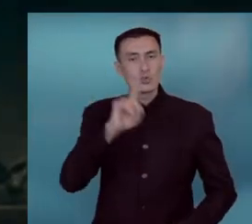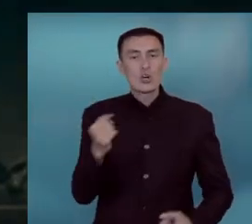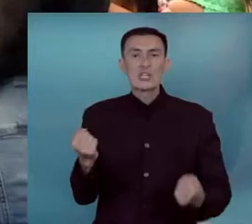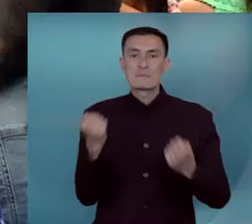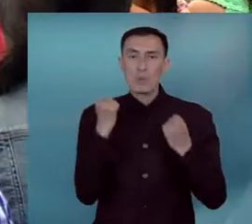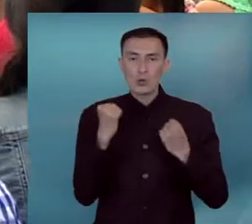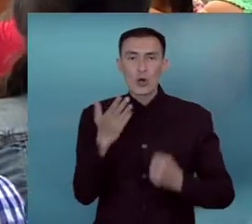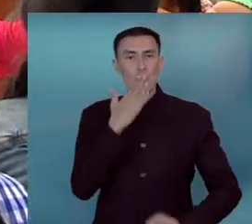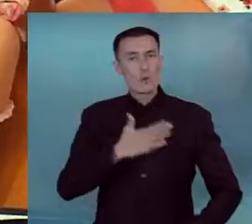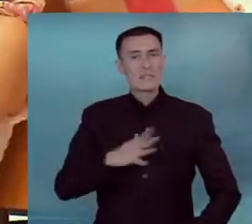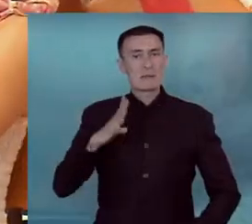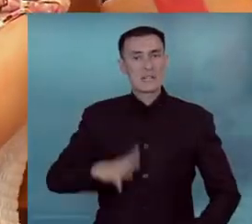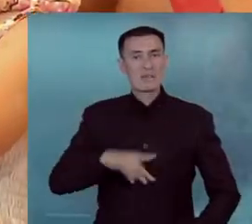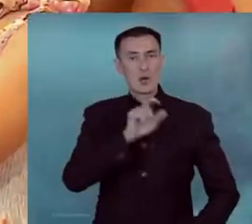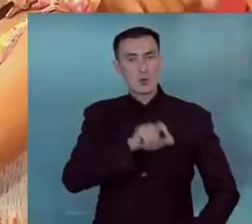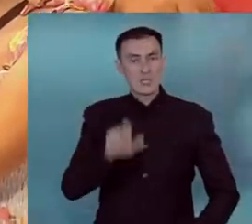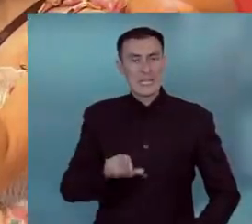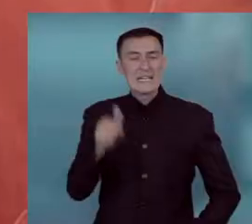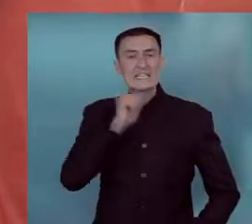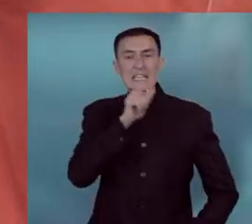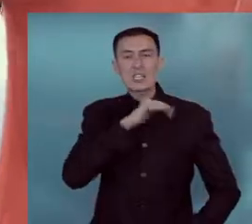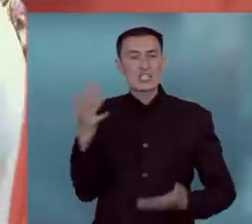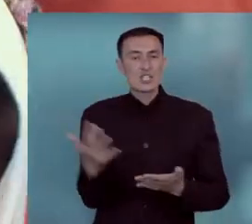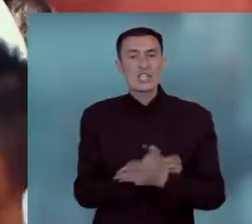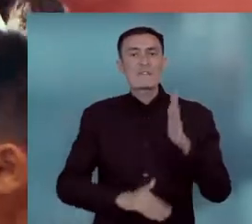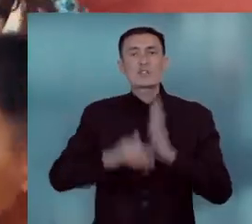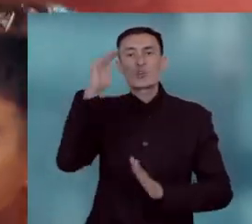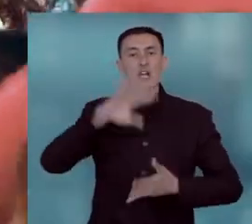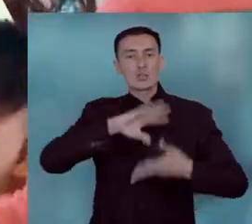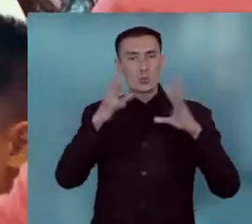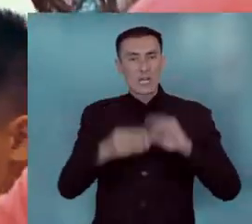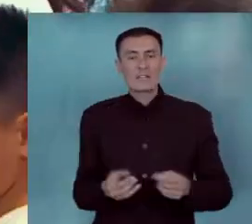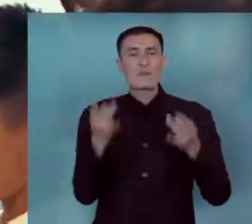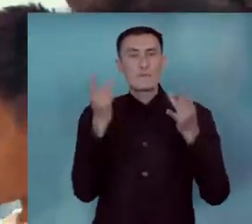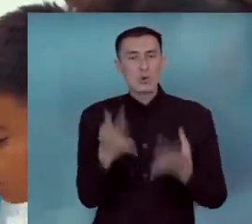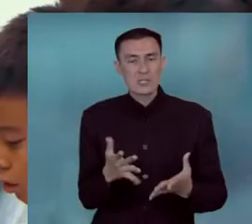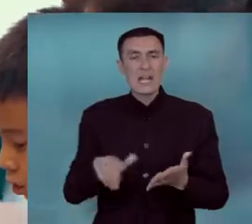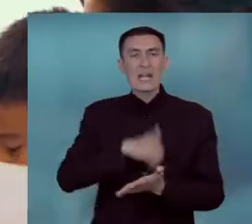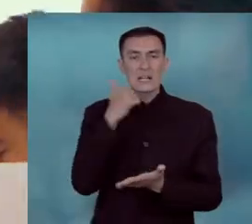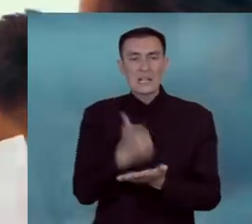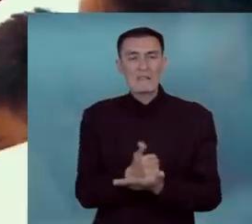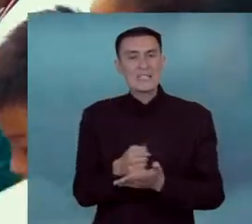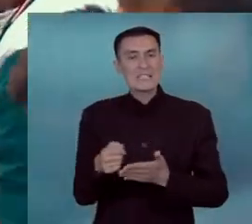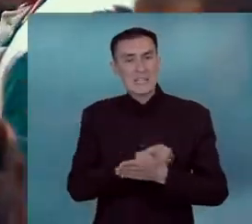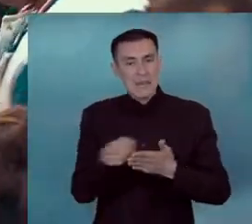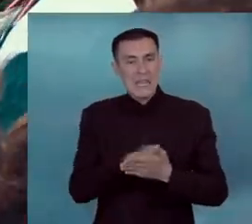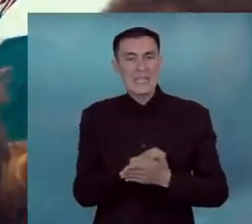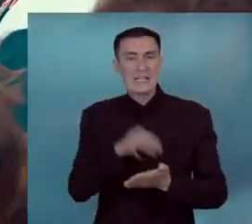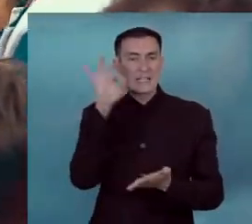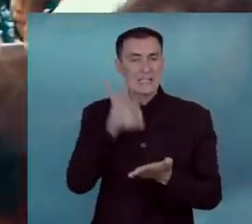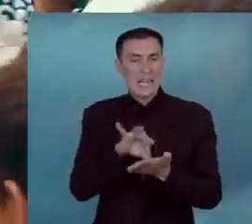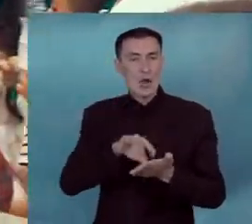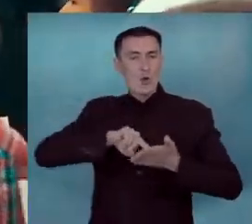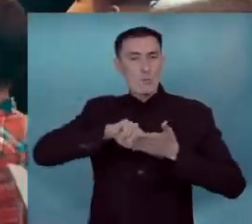devoted 20 years of his life to boxing. He believes that this sport loves patient people. His secret to success is